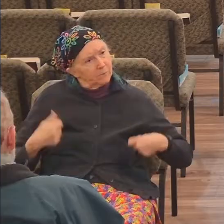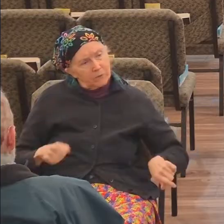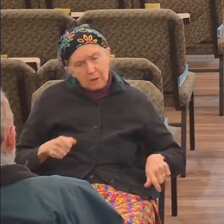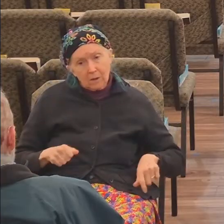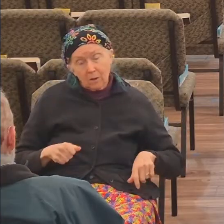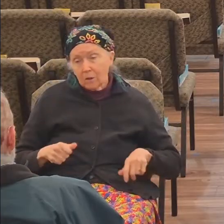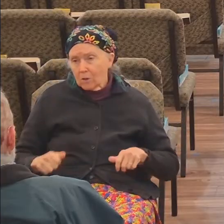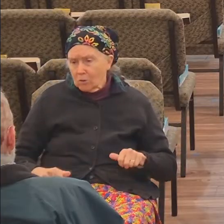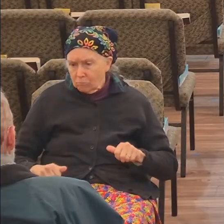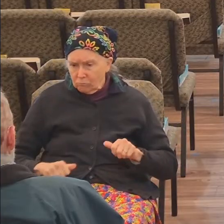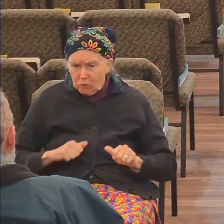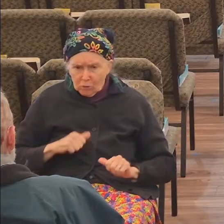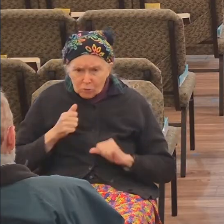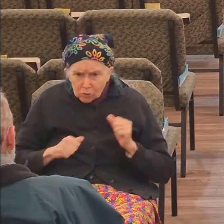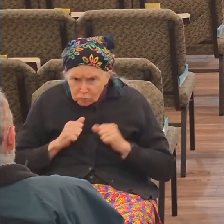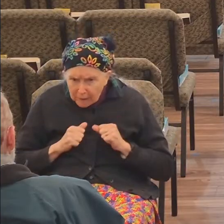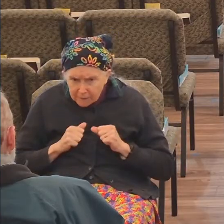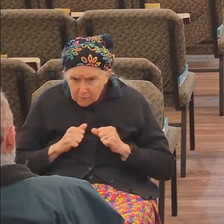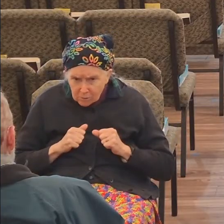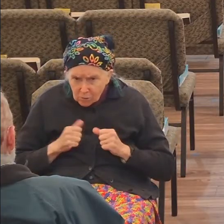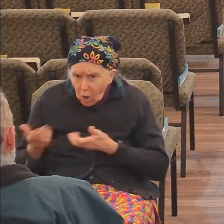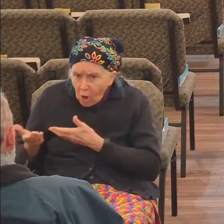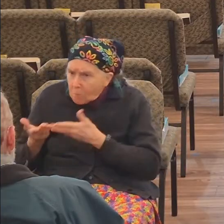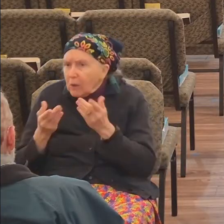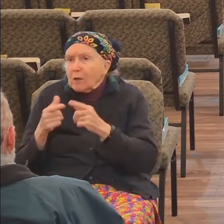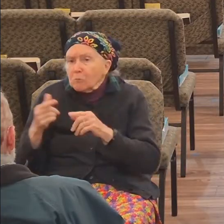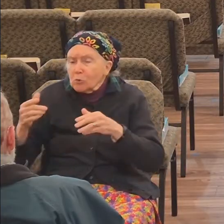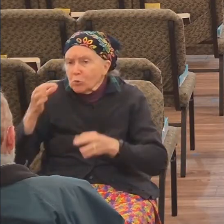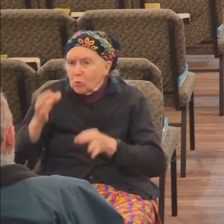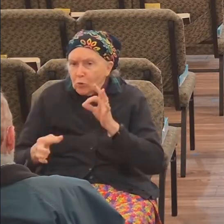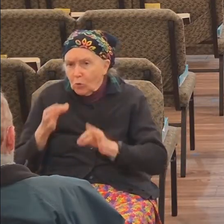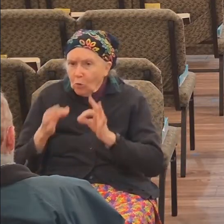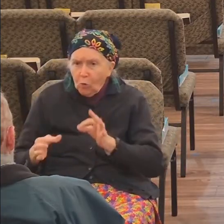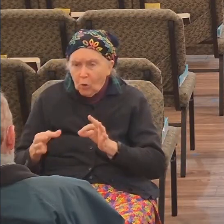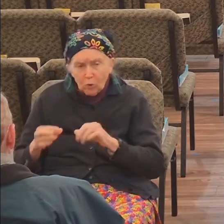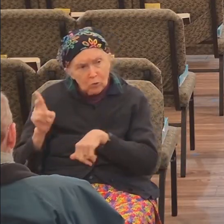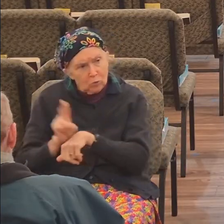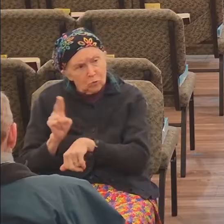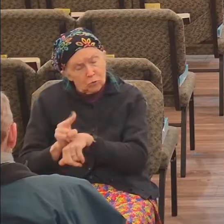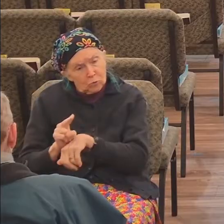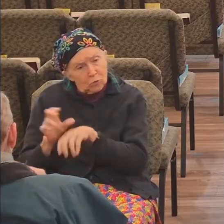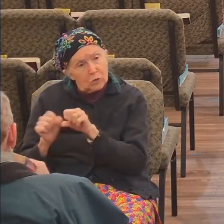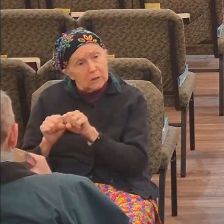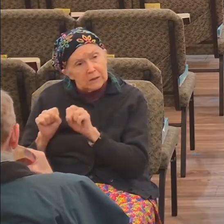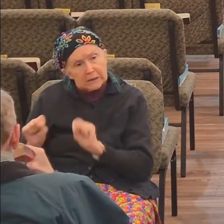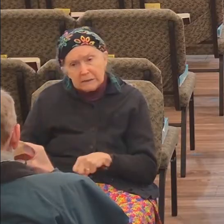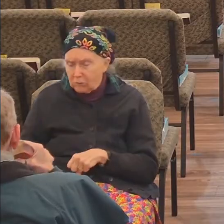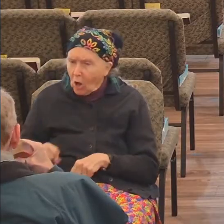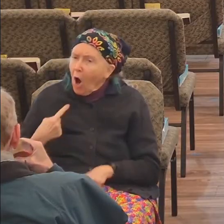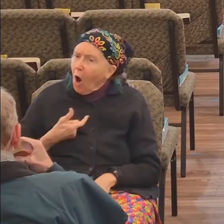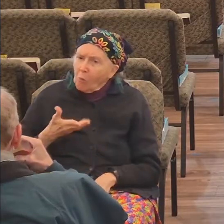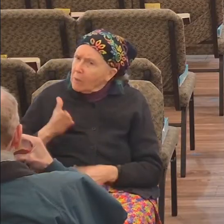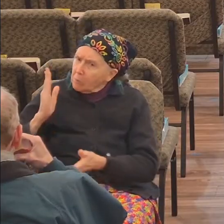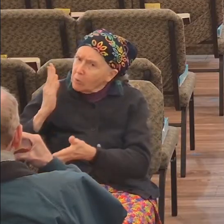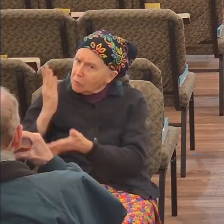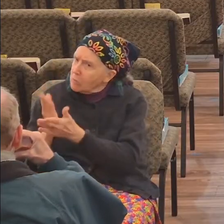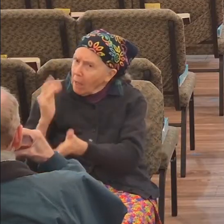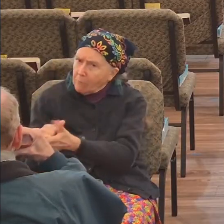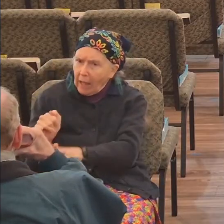aggressive, trying to take them before the courts, utilizing, the coattails of the system to try to stamp out this thing, a system that they